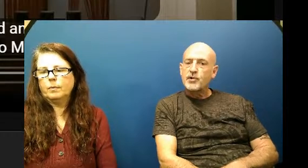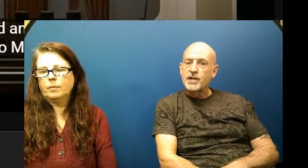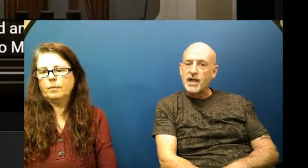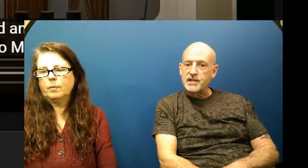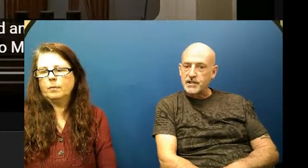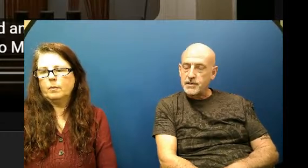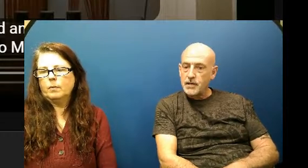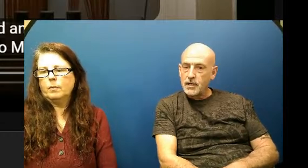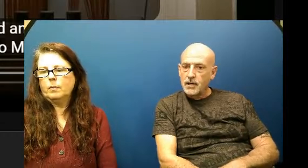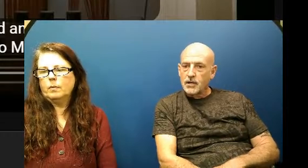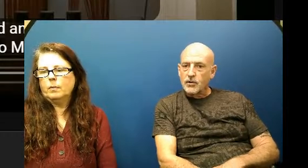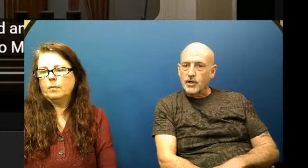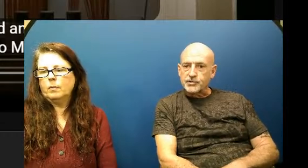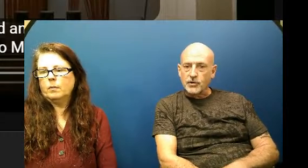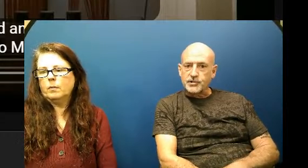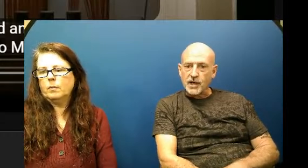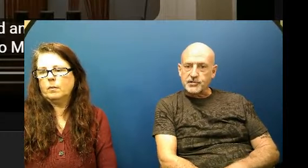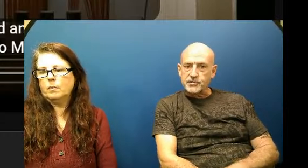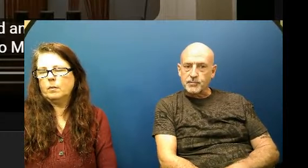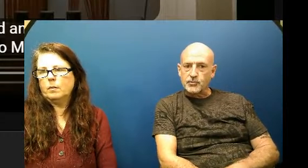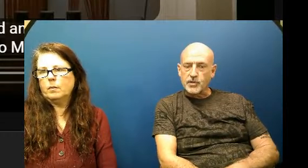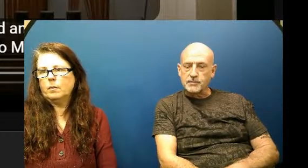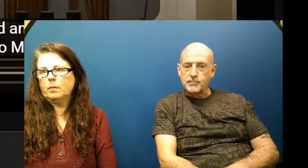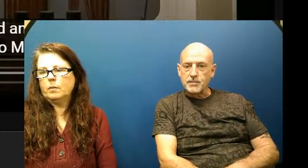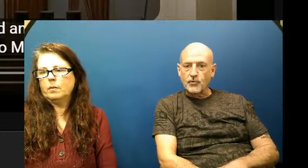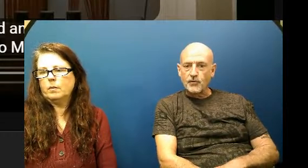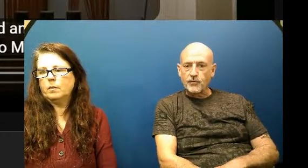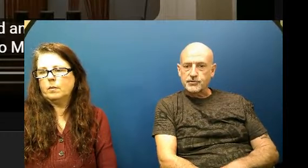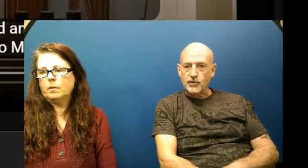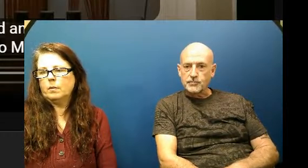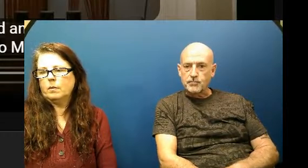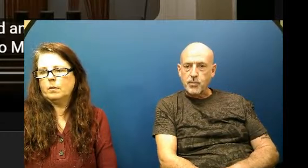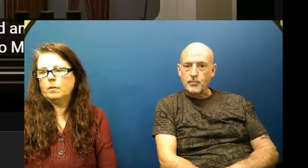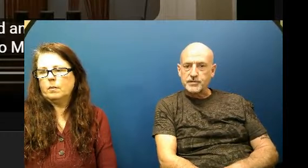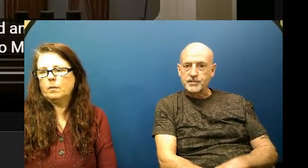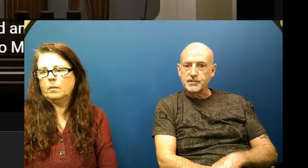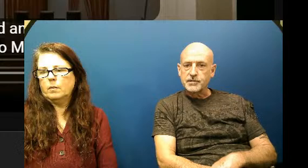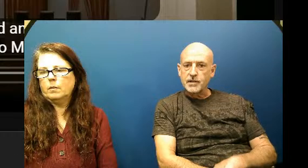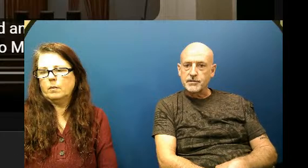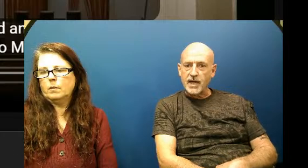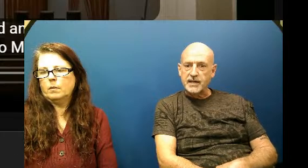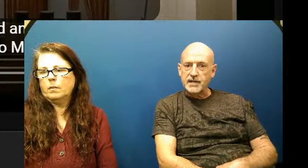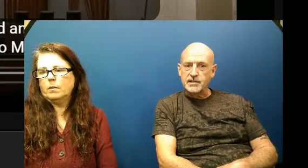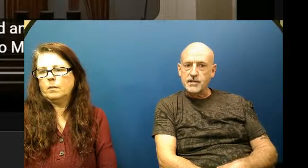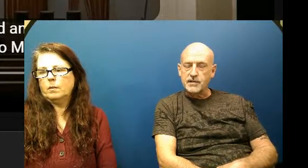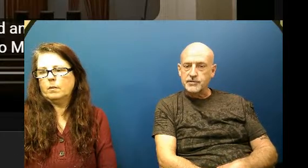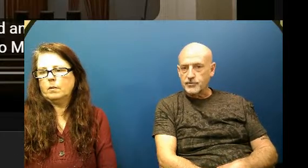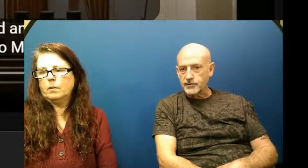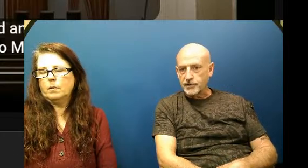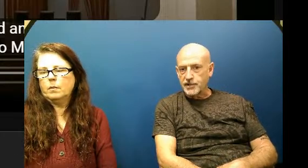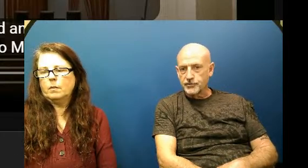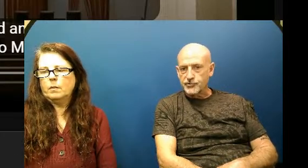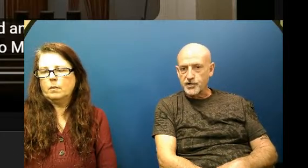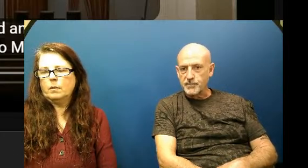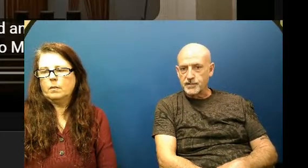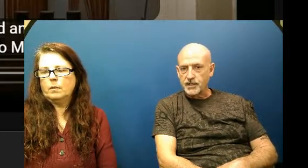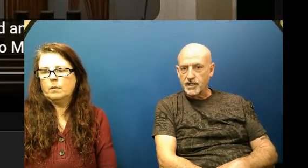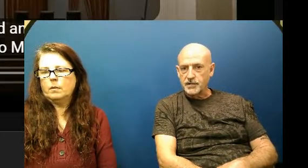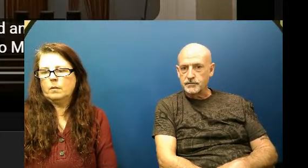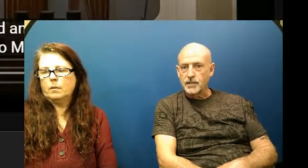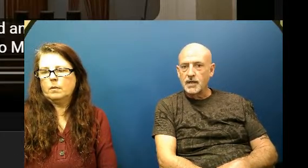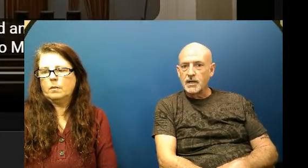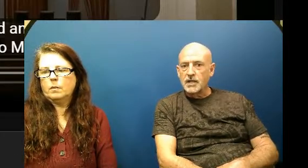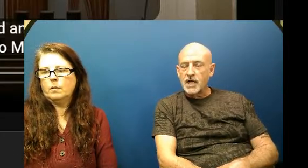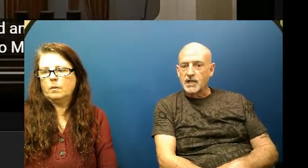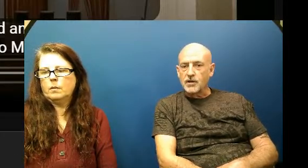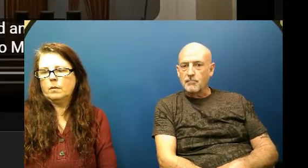state created associations between people for certain purposes that get a certain legal treatment,